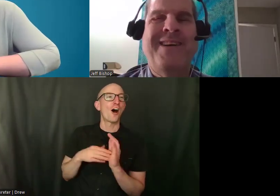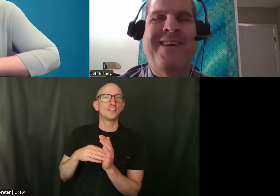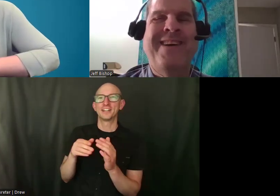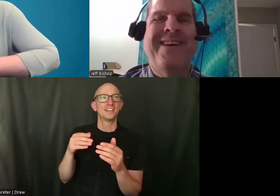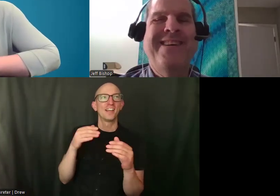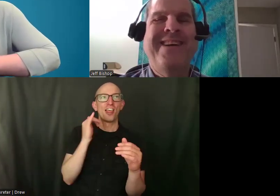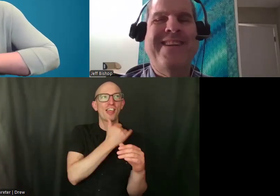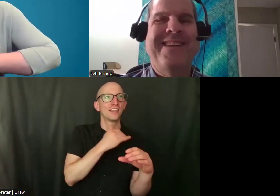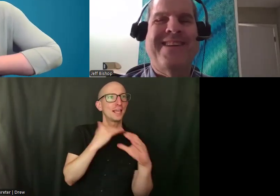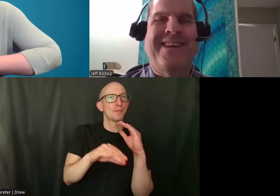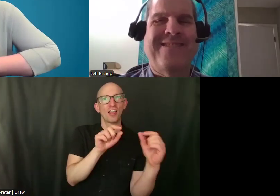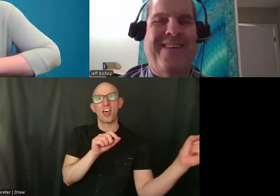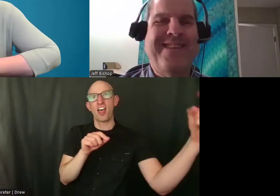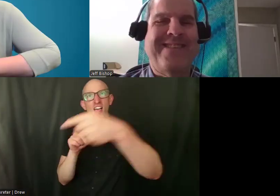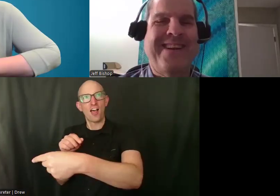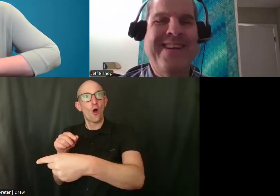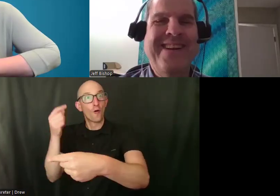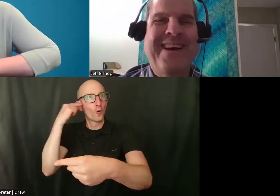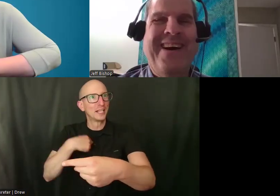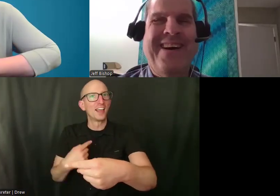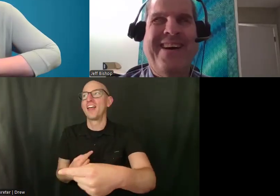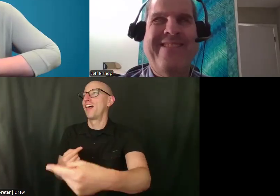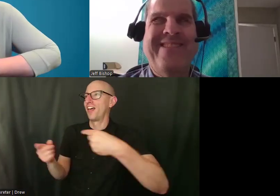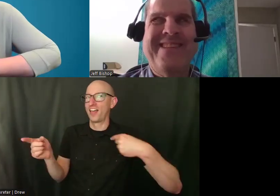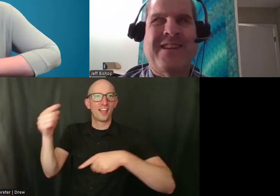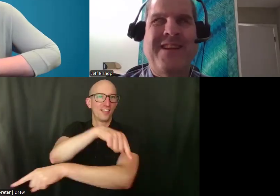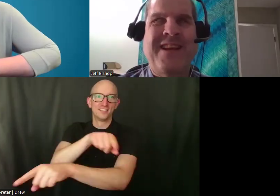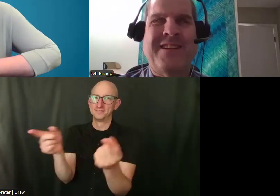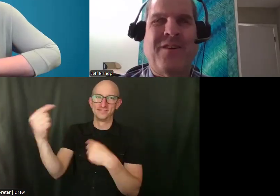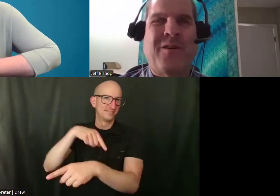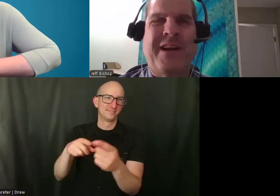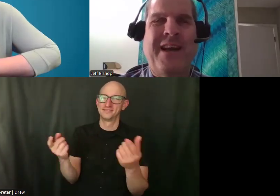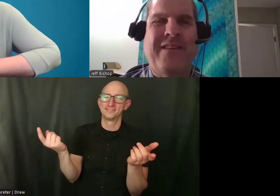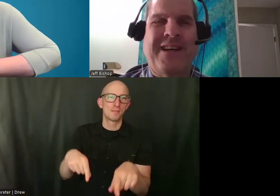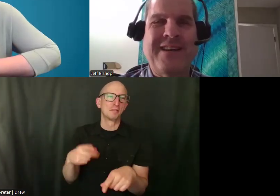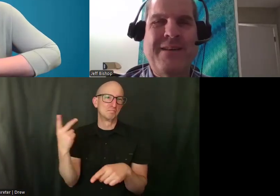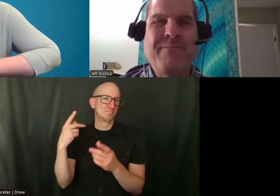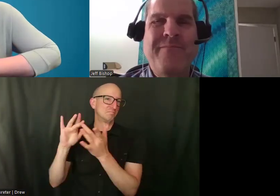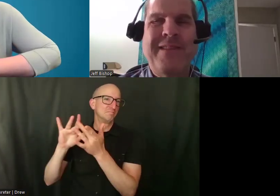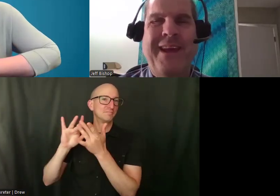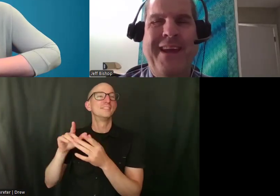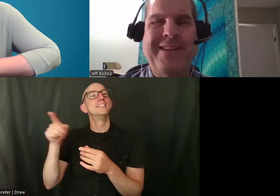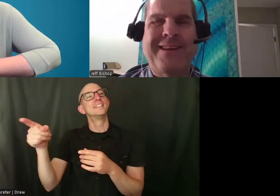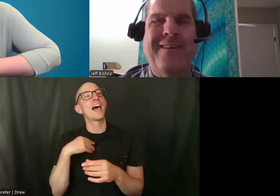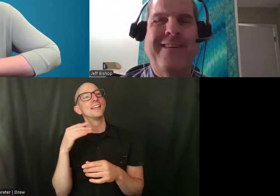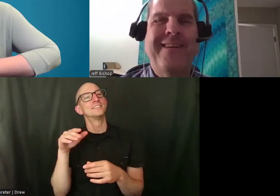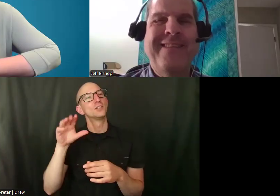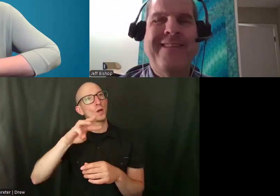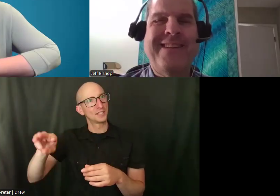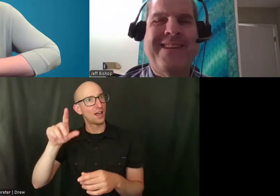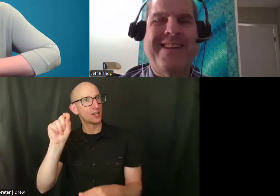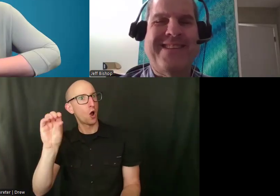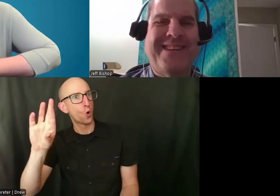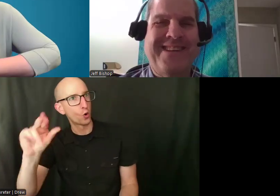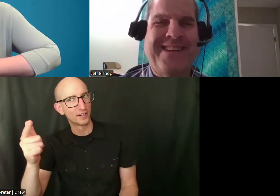Um, it's very interesting because he has a .org and I have a .com, and so